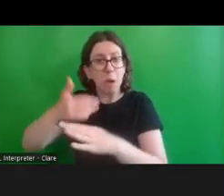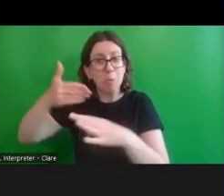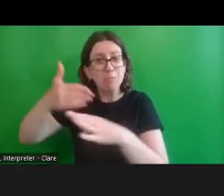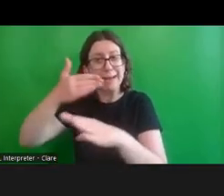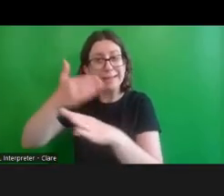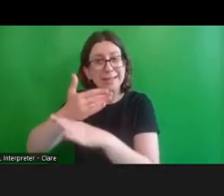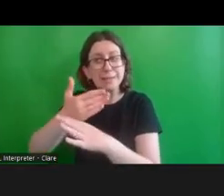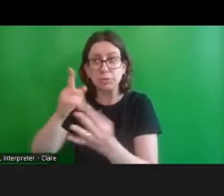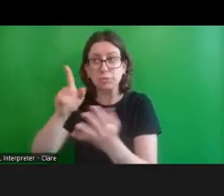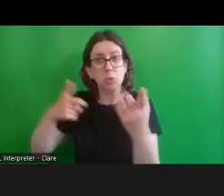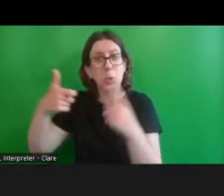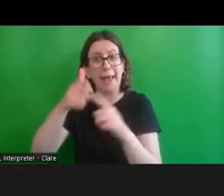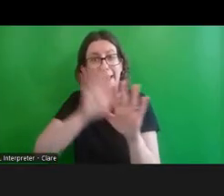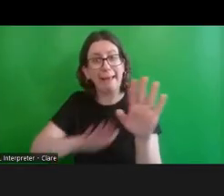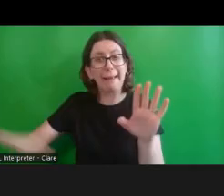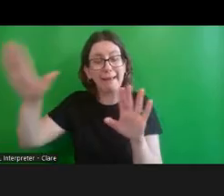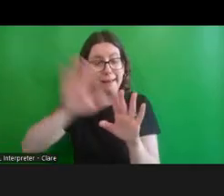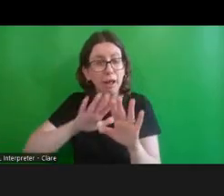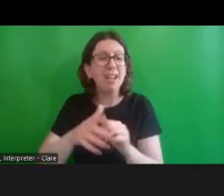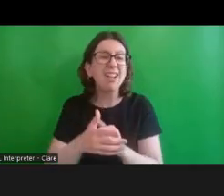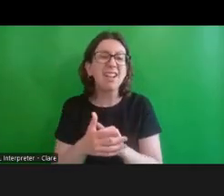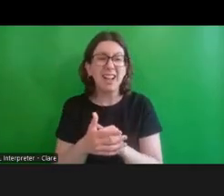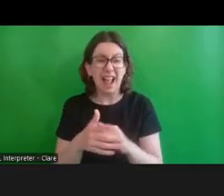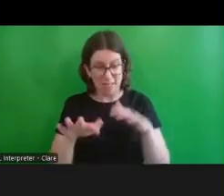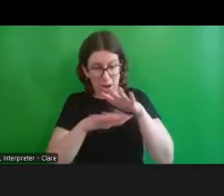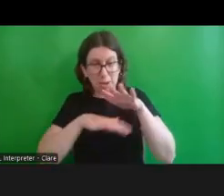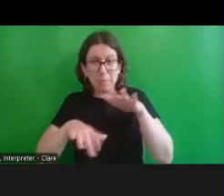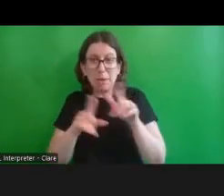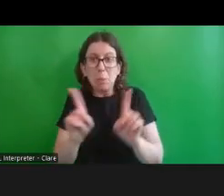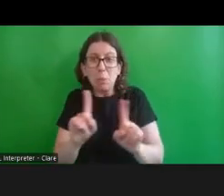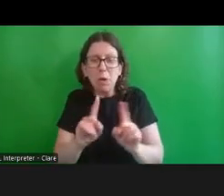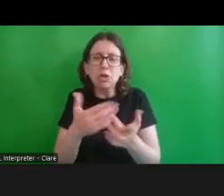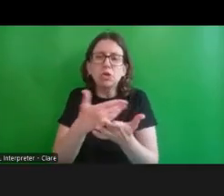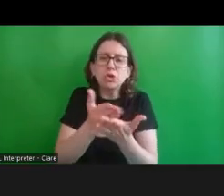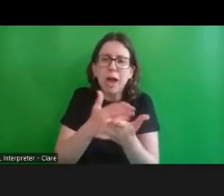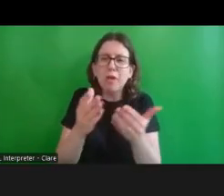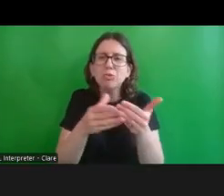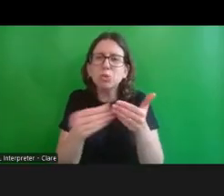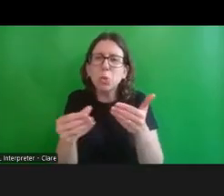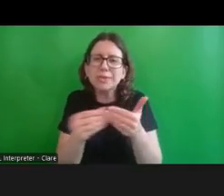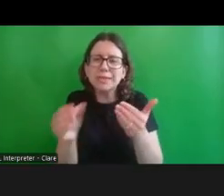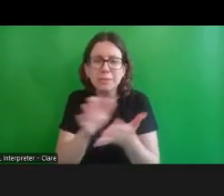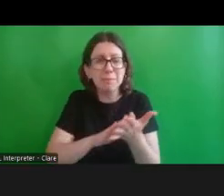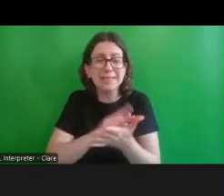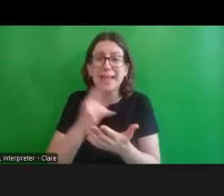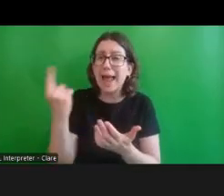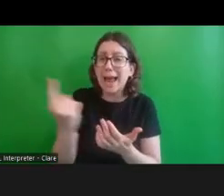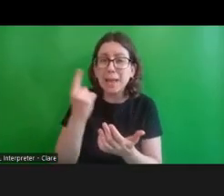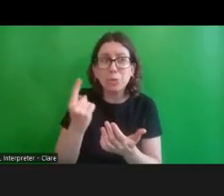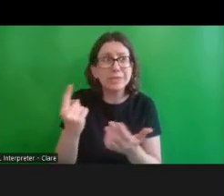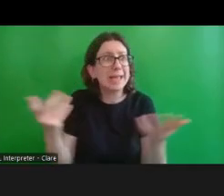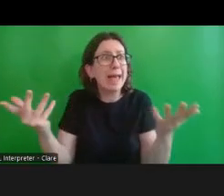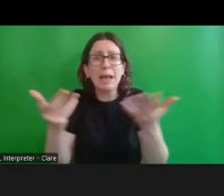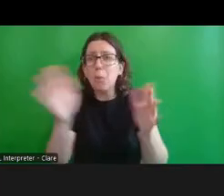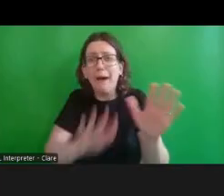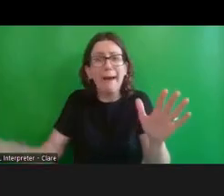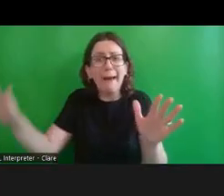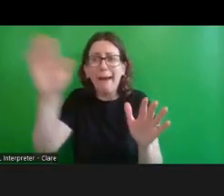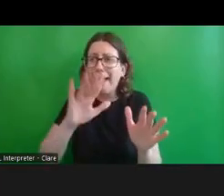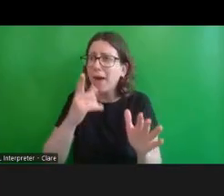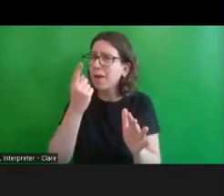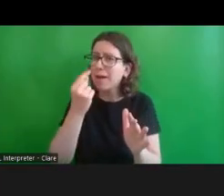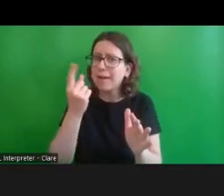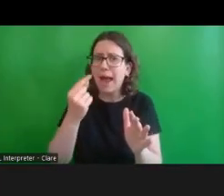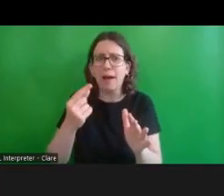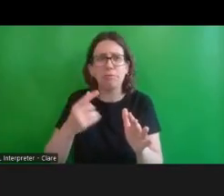later. And then underpinning these are shared resources so that anyone, anywhere can pick up and run with the campaign in a